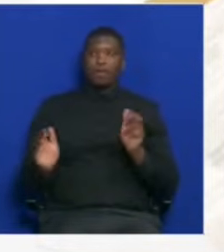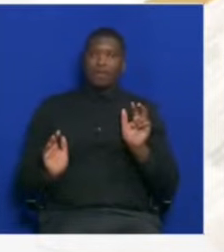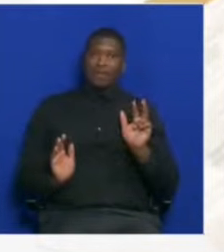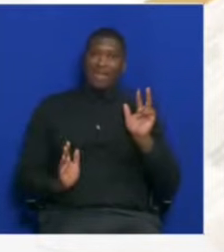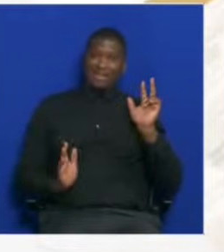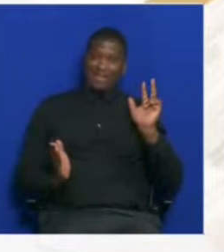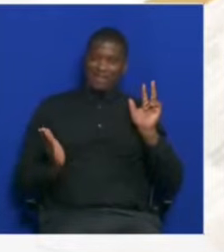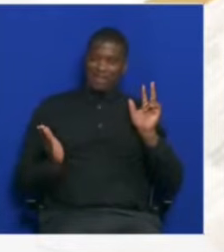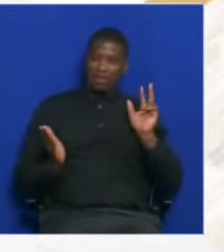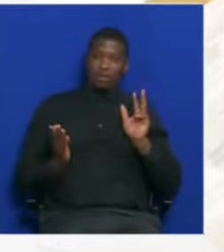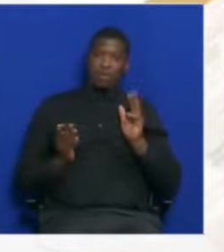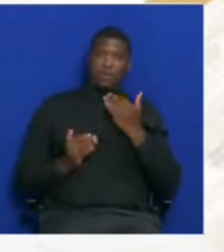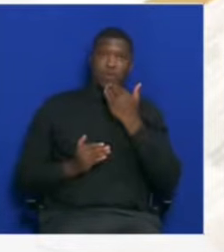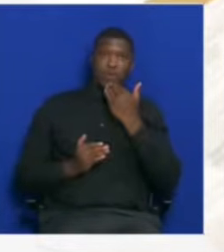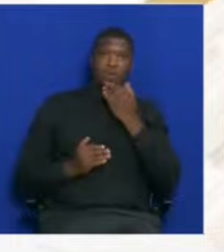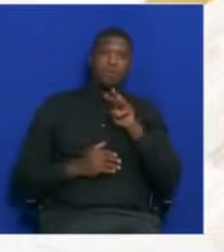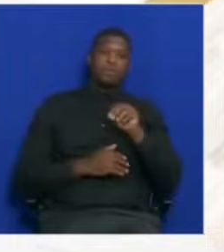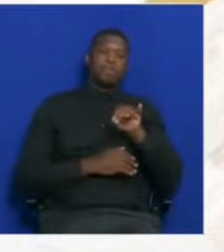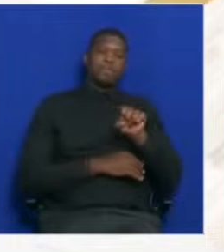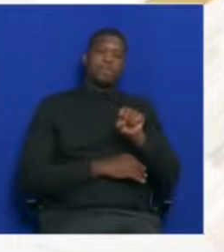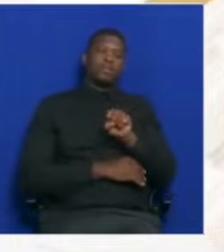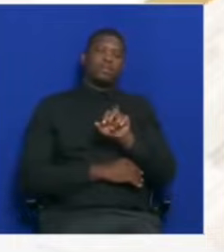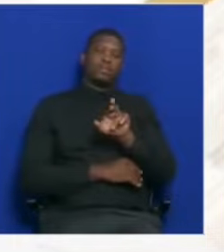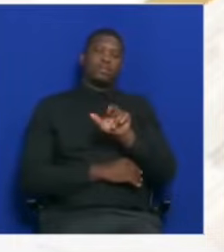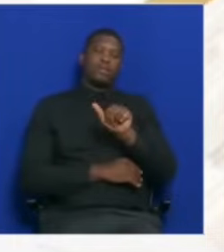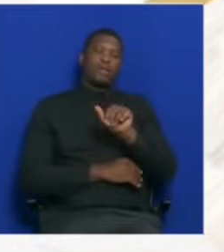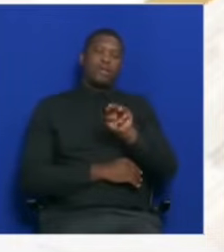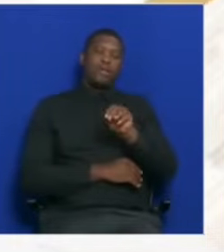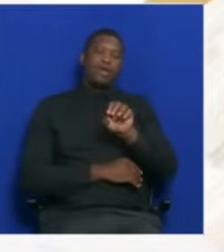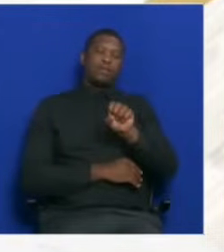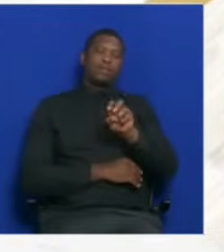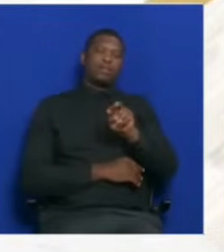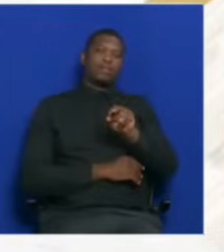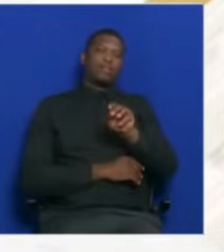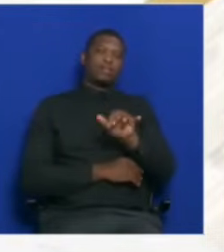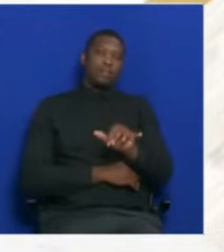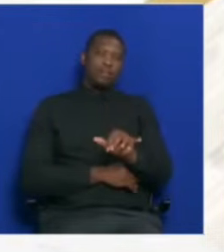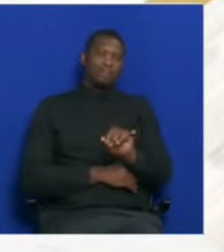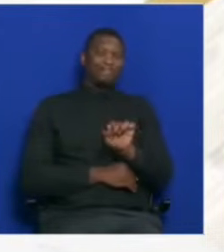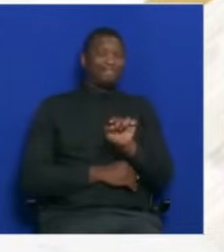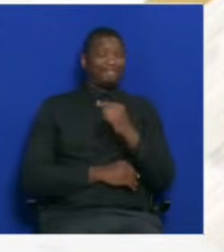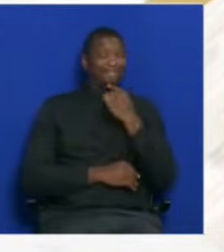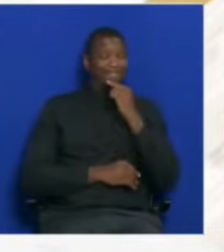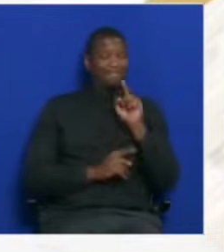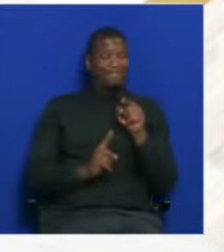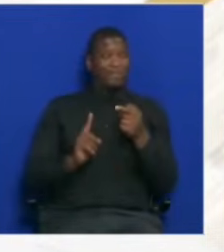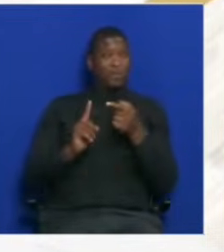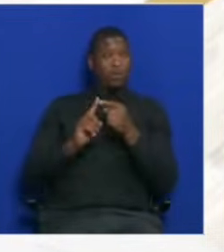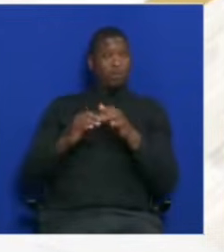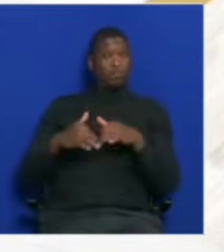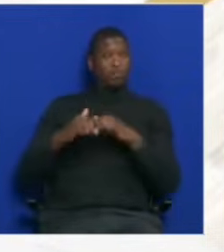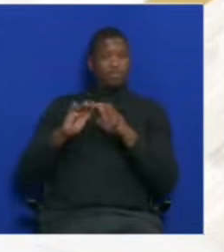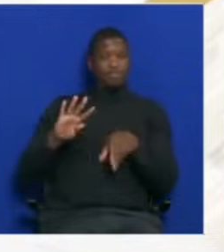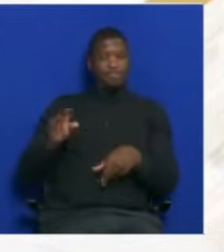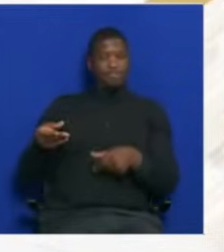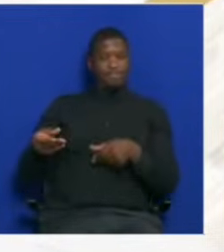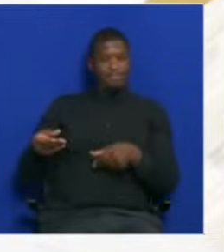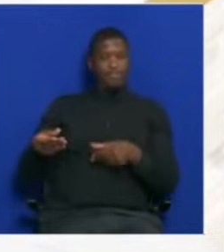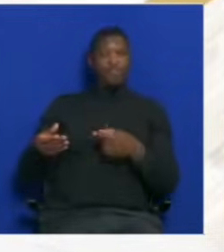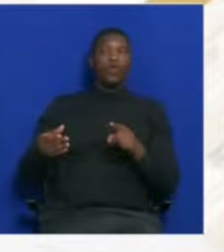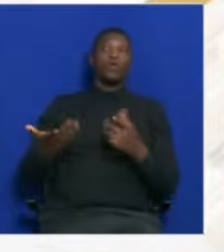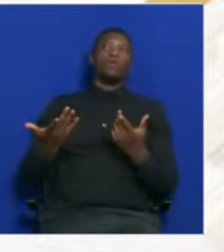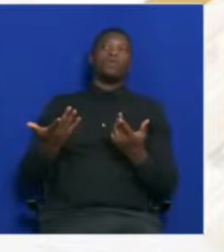that she says the purpose of it was to deal with the events. This